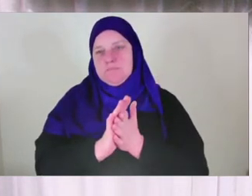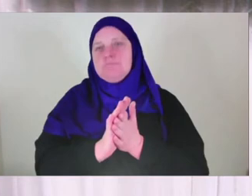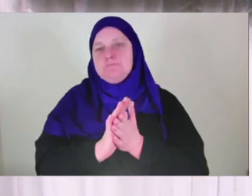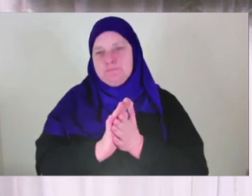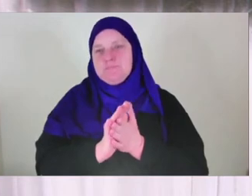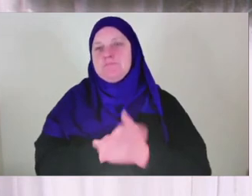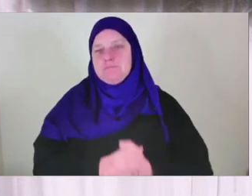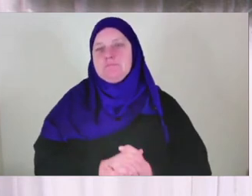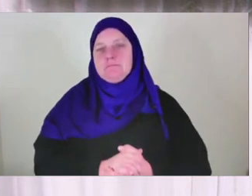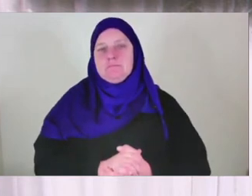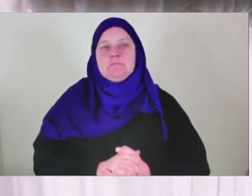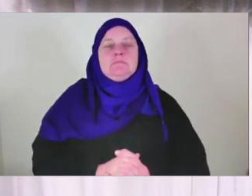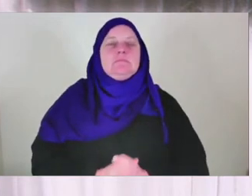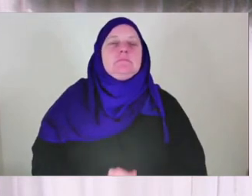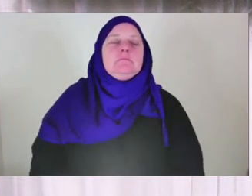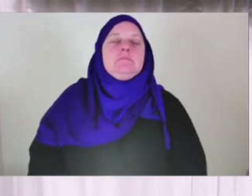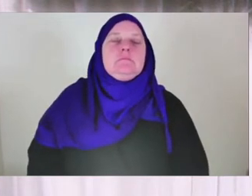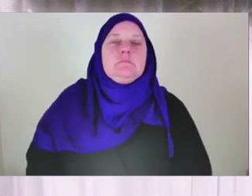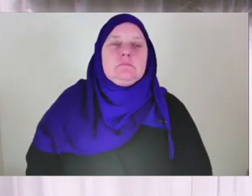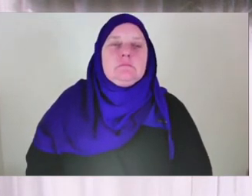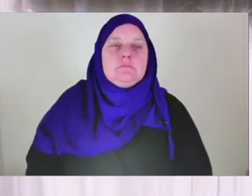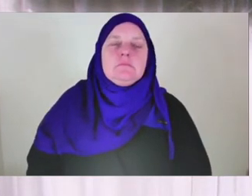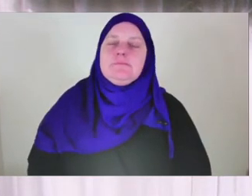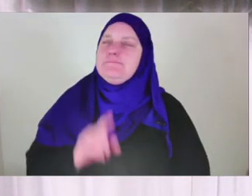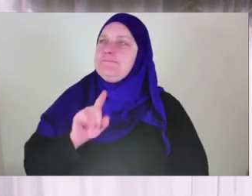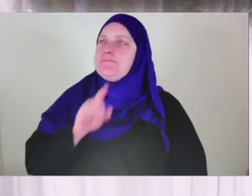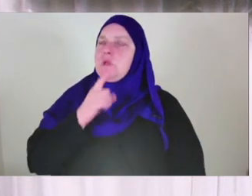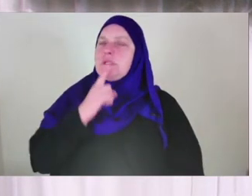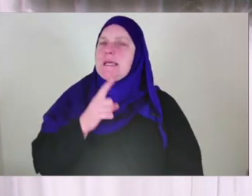mentioned about oversight and